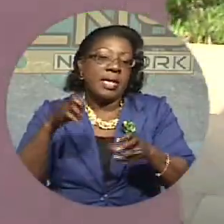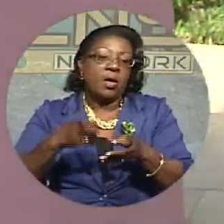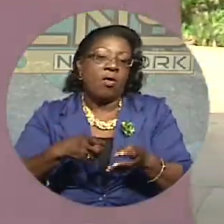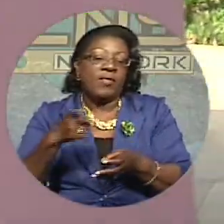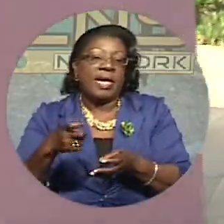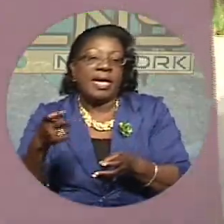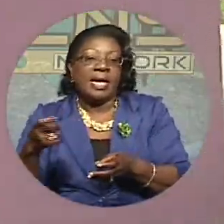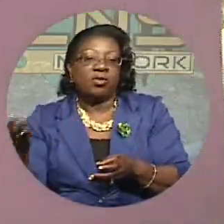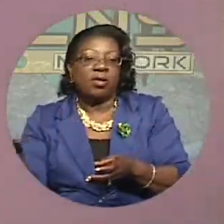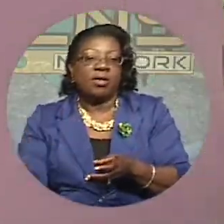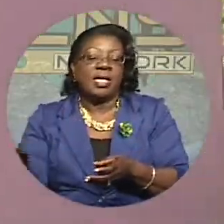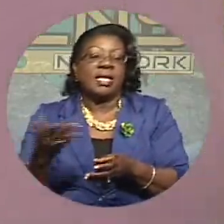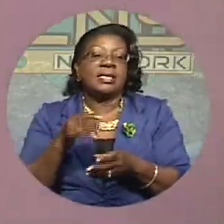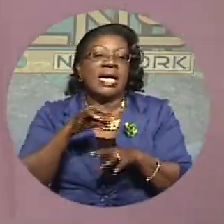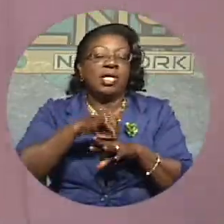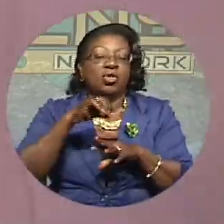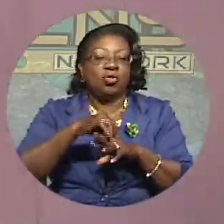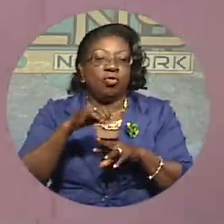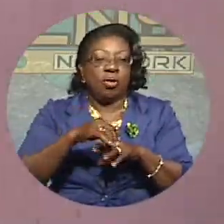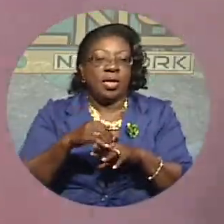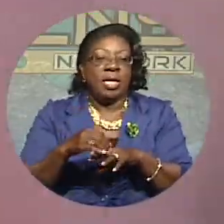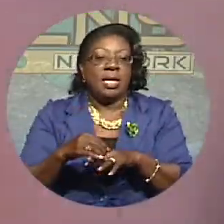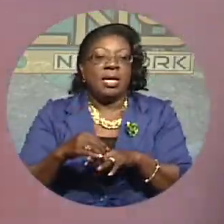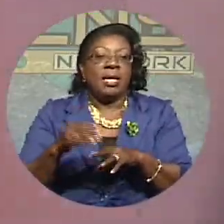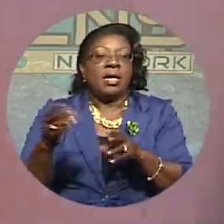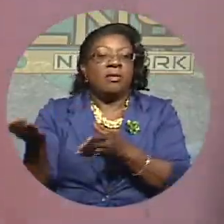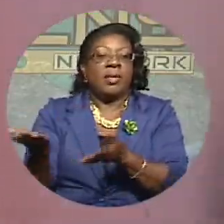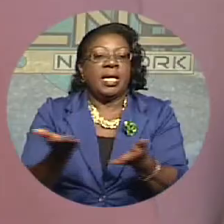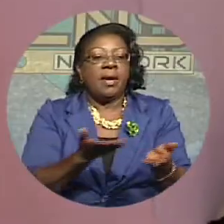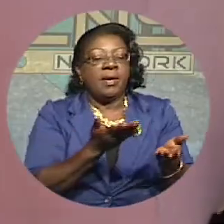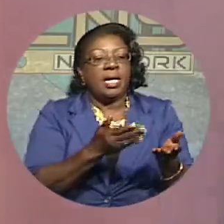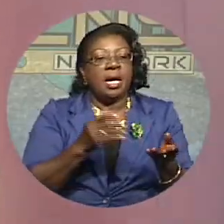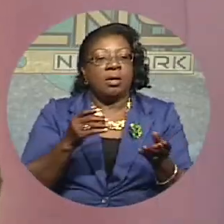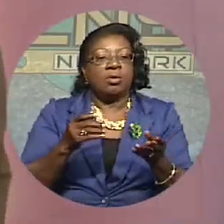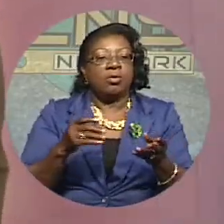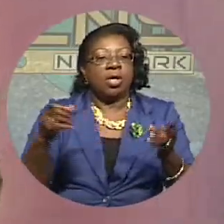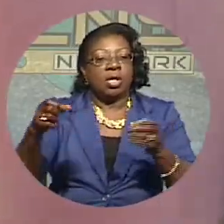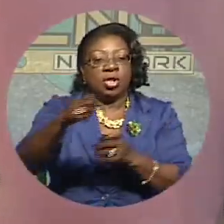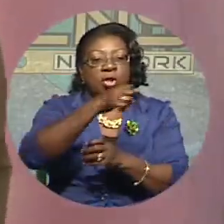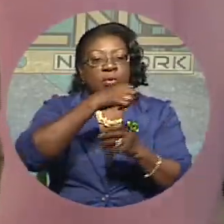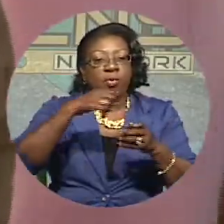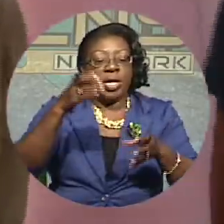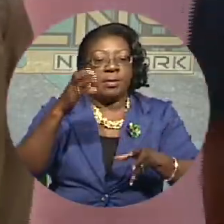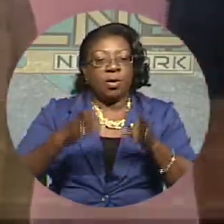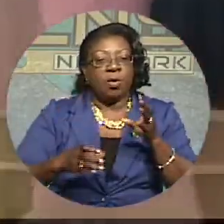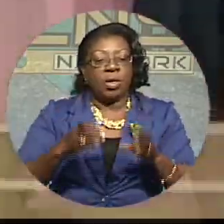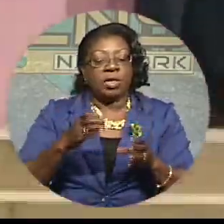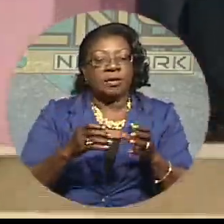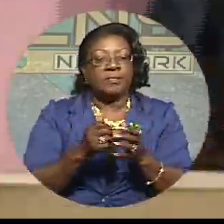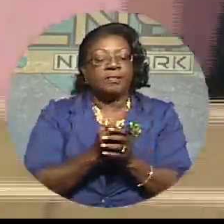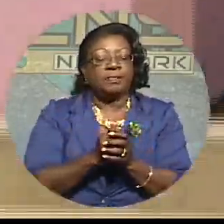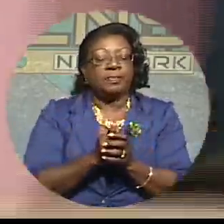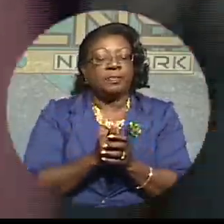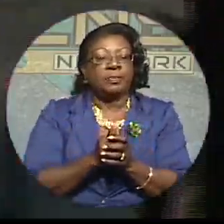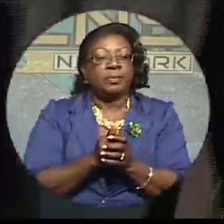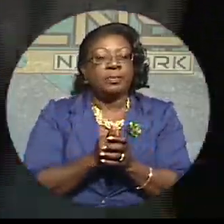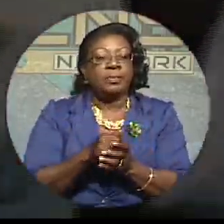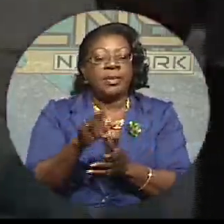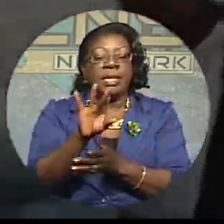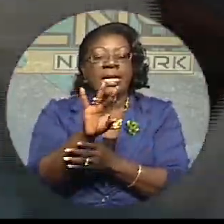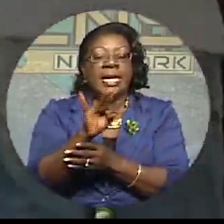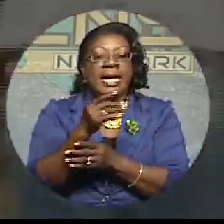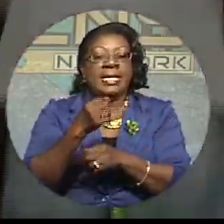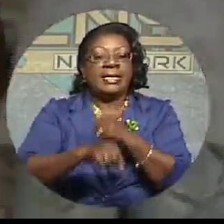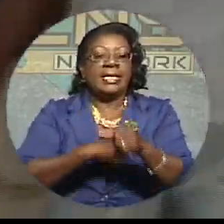is expected to be fast-tracked to the Supreme Court via a voluntary bill of indictment. Meantime, 18-year-old Augusta